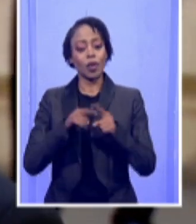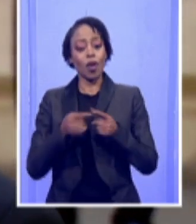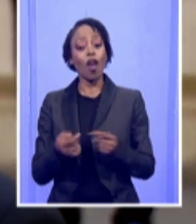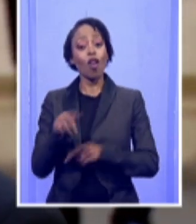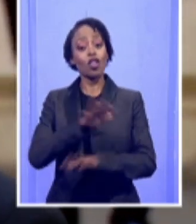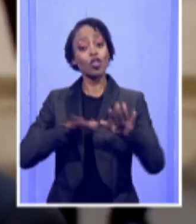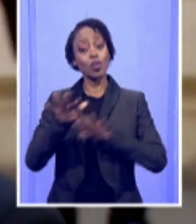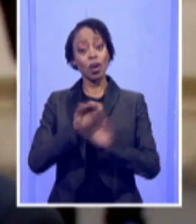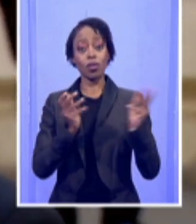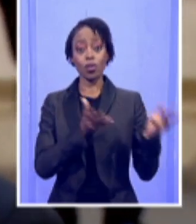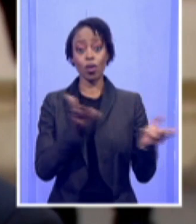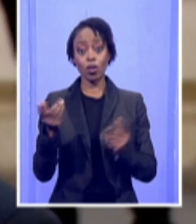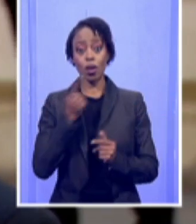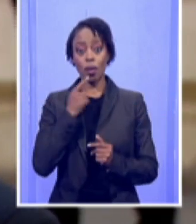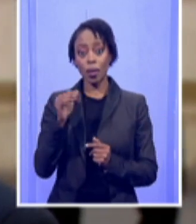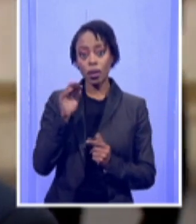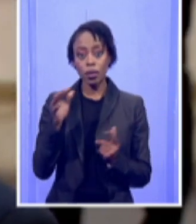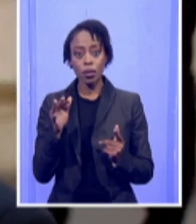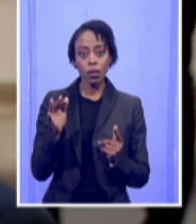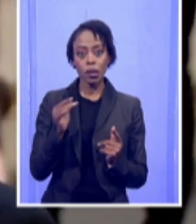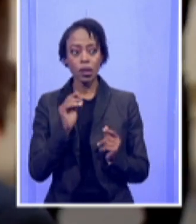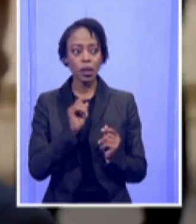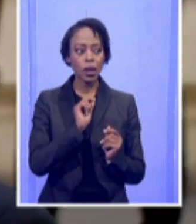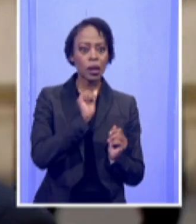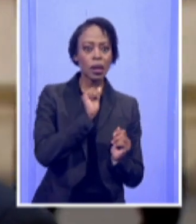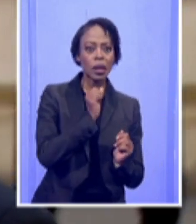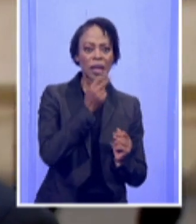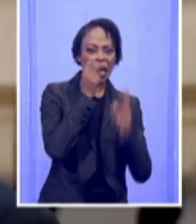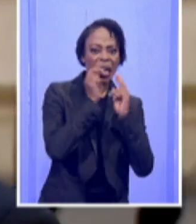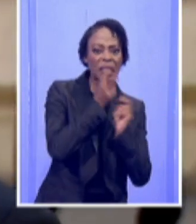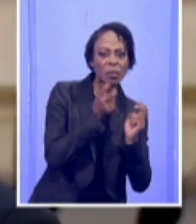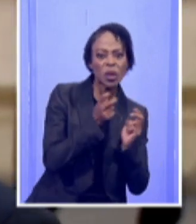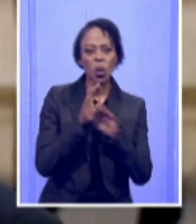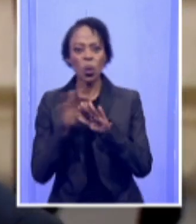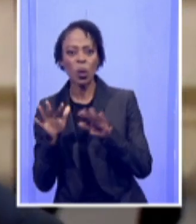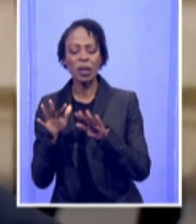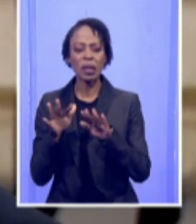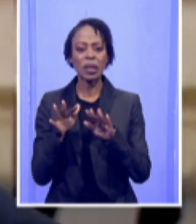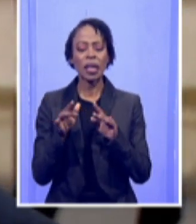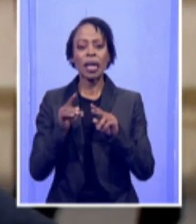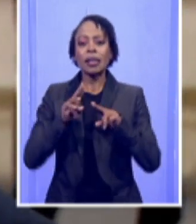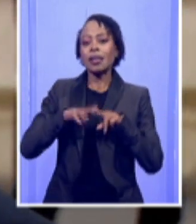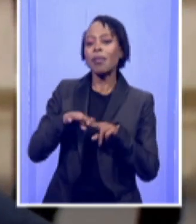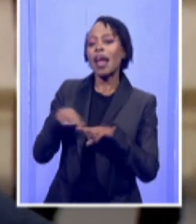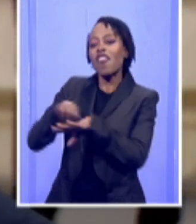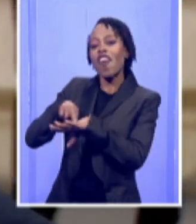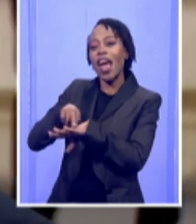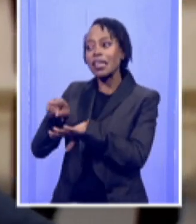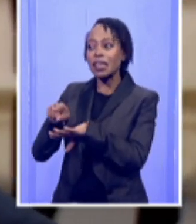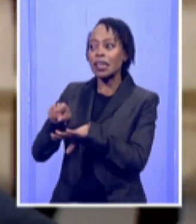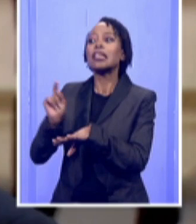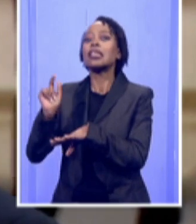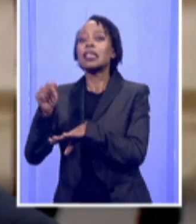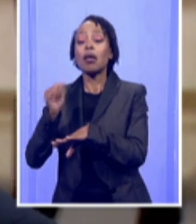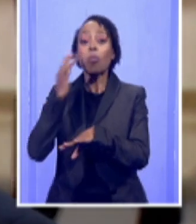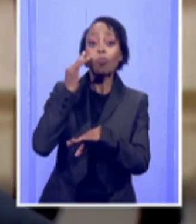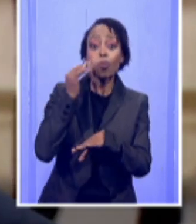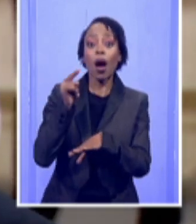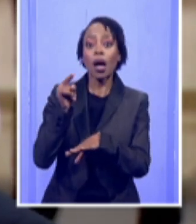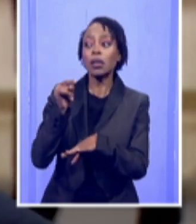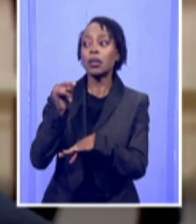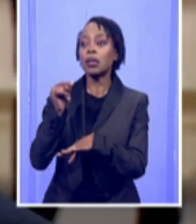situation where the question of whether it's hate speech is determined by the race of the person uttering the statement. So if it's a white person,